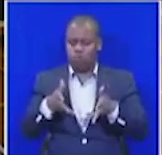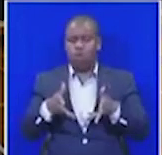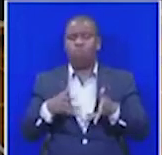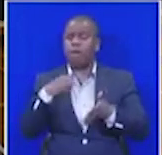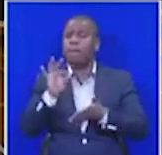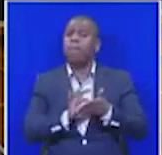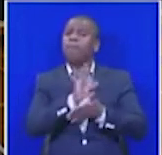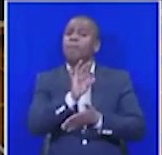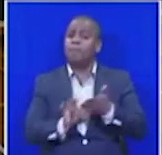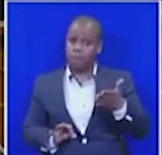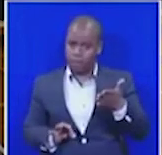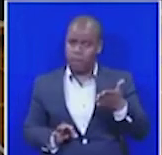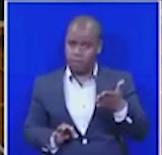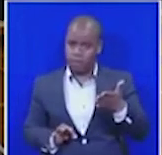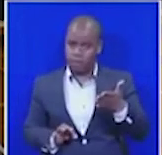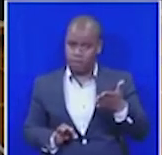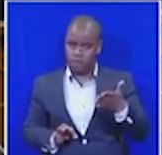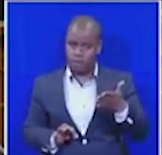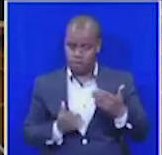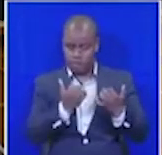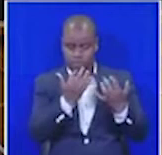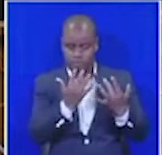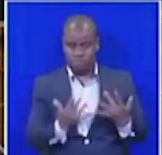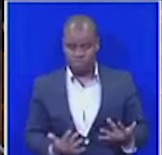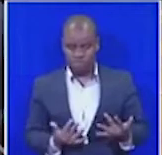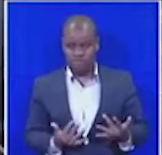on the President's budget. Deputy Speaker,